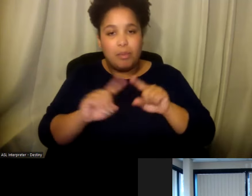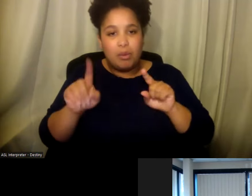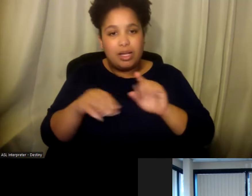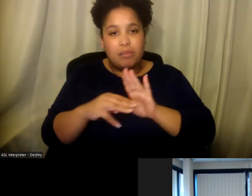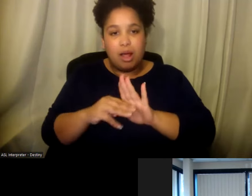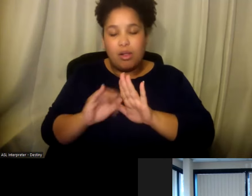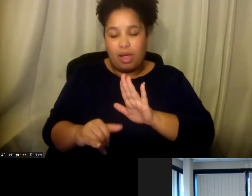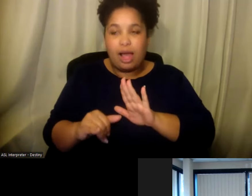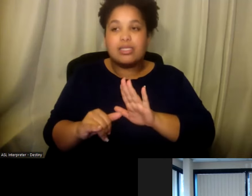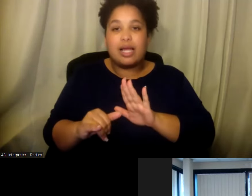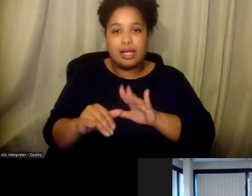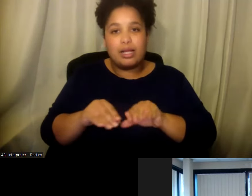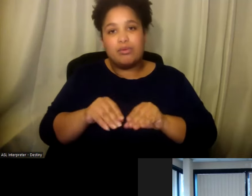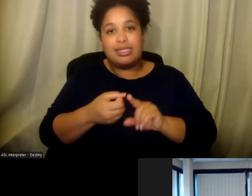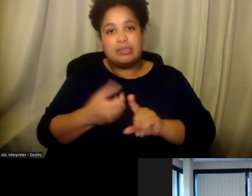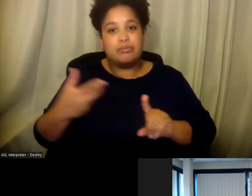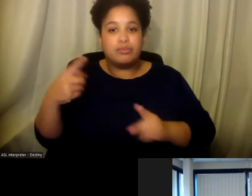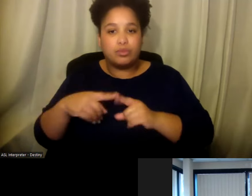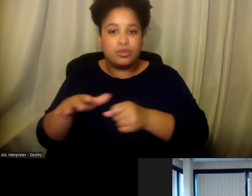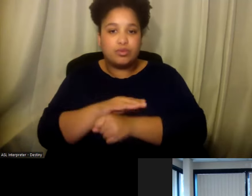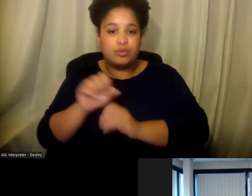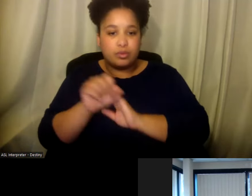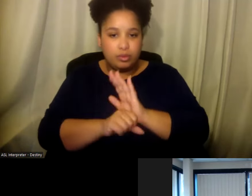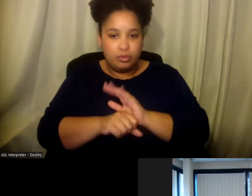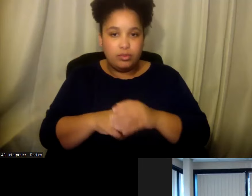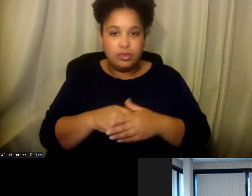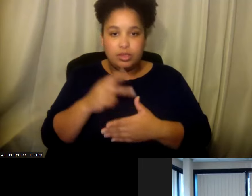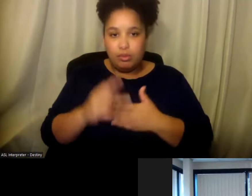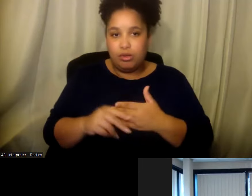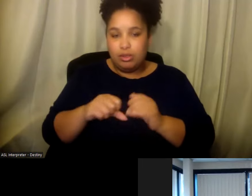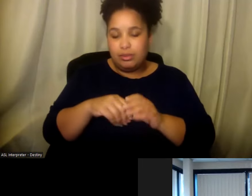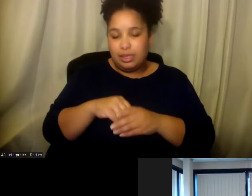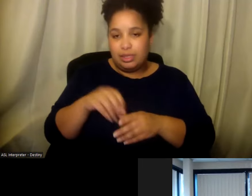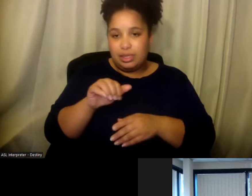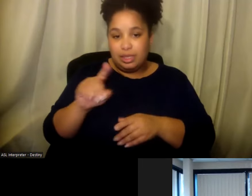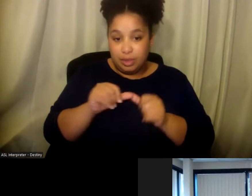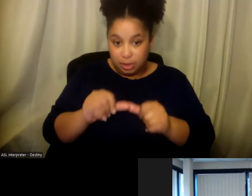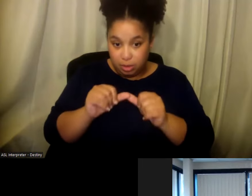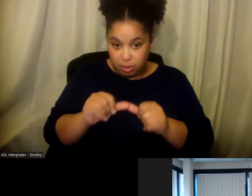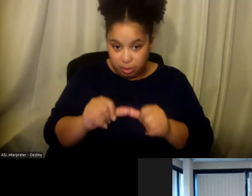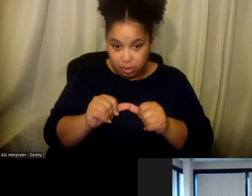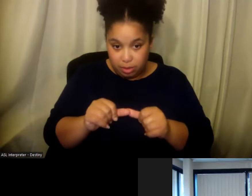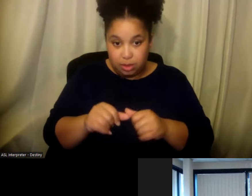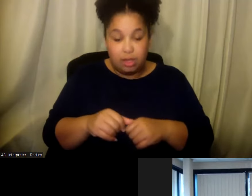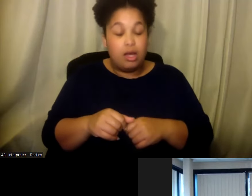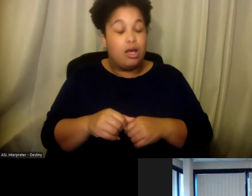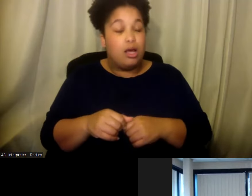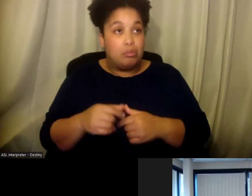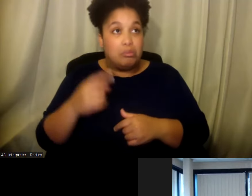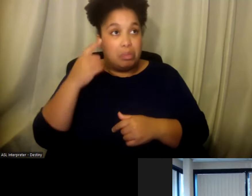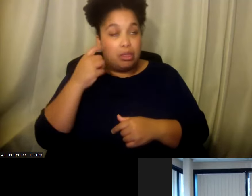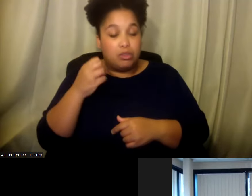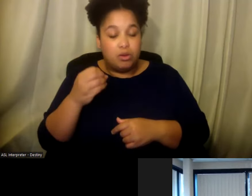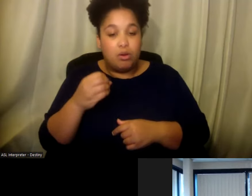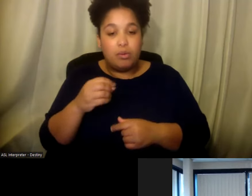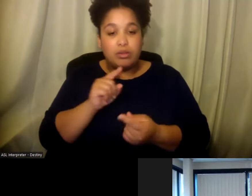take it statewide. So Todd, just one question, is that the program in San Diego is still ongoing, right? As far as I know, yeah, we used to